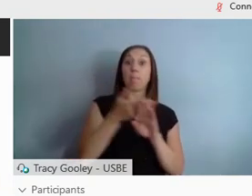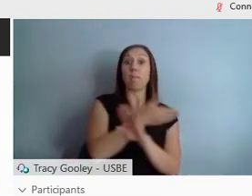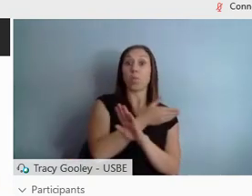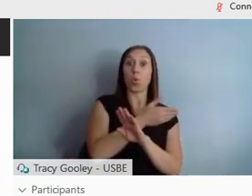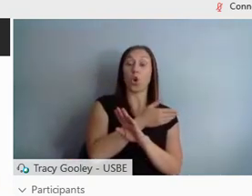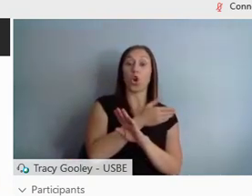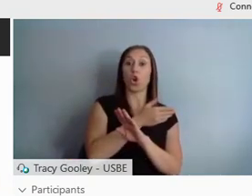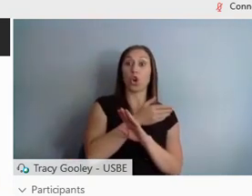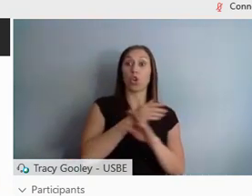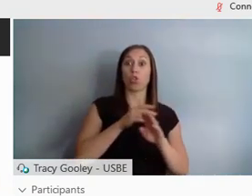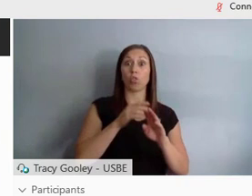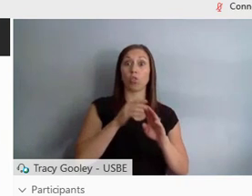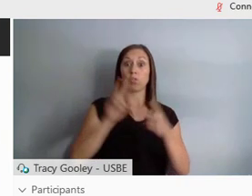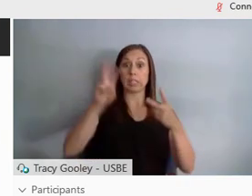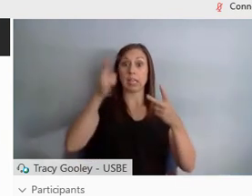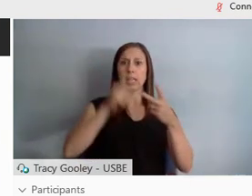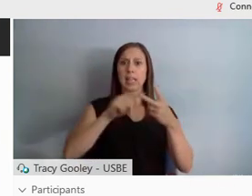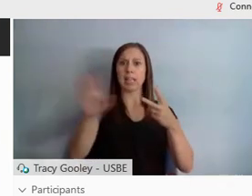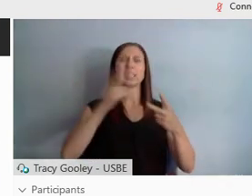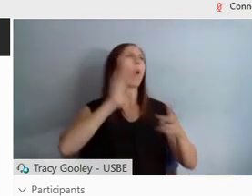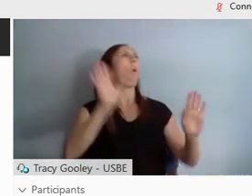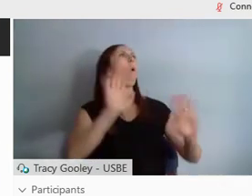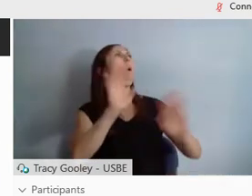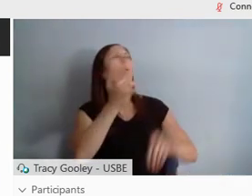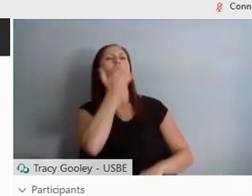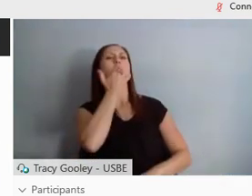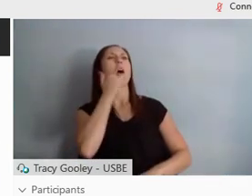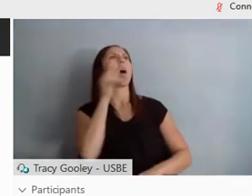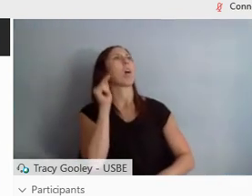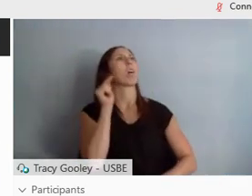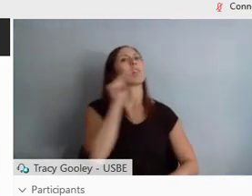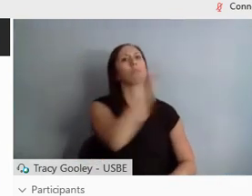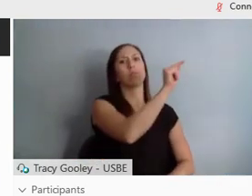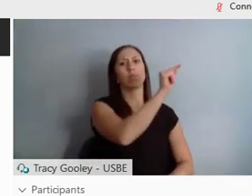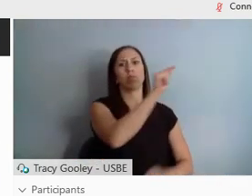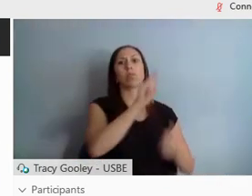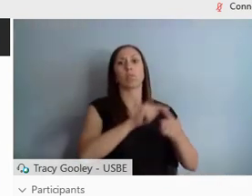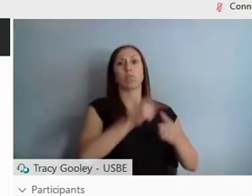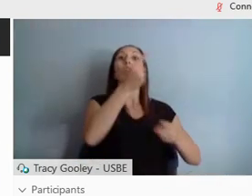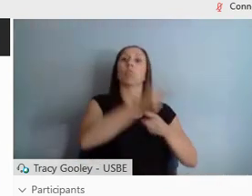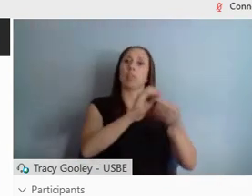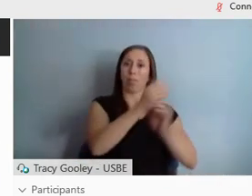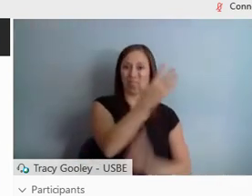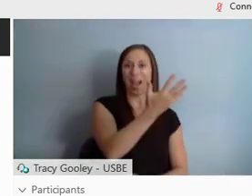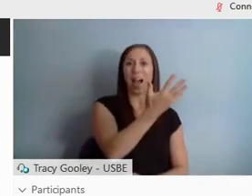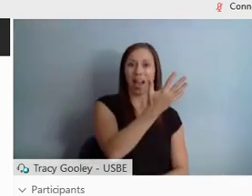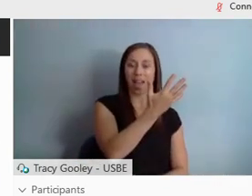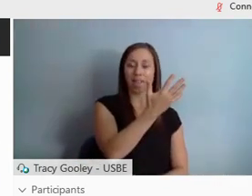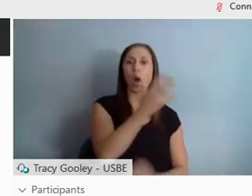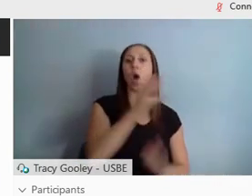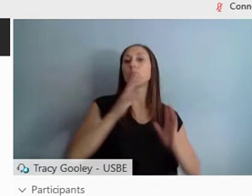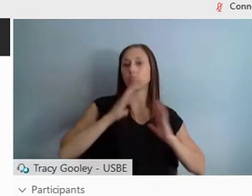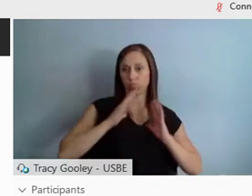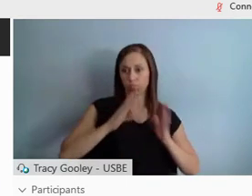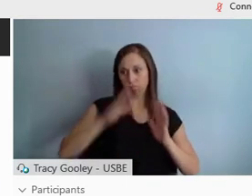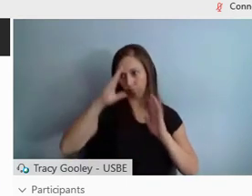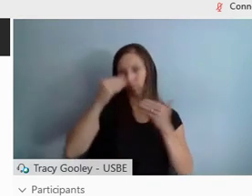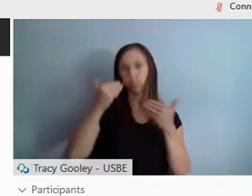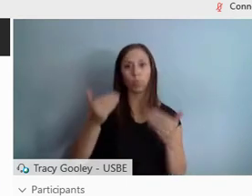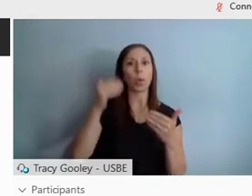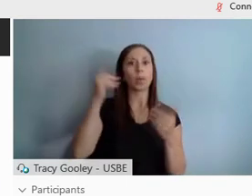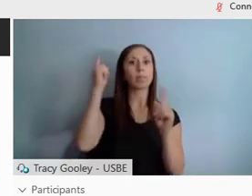before you move on to the next one, they say no, wait, and they point to the number 5, you could give them